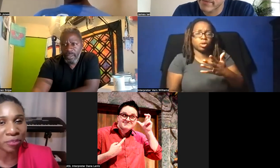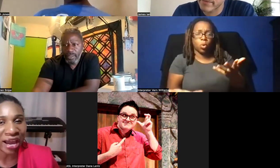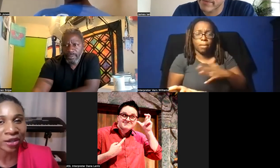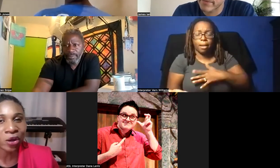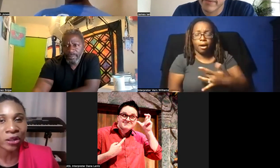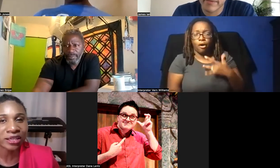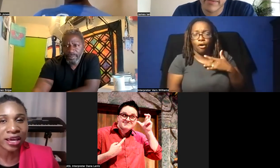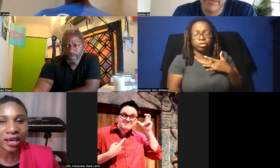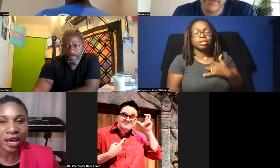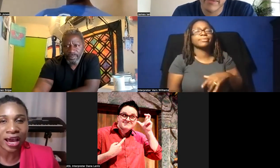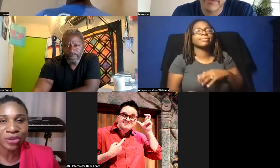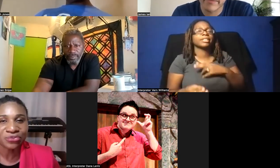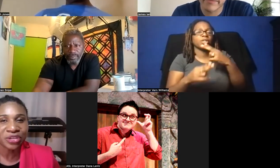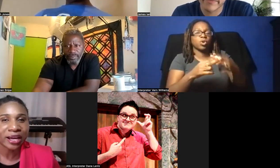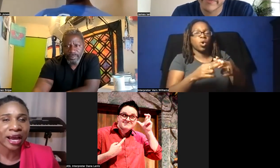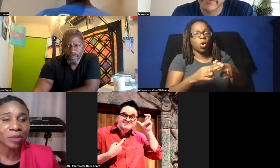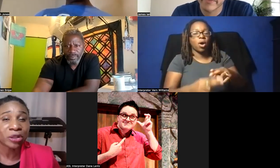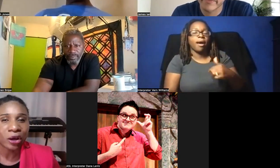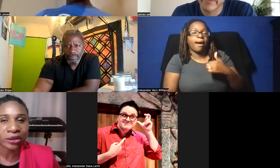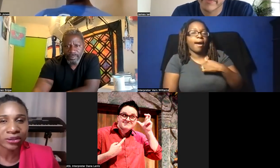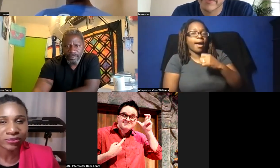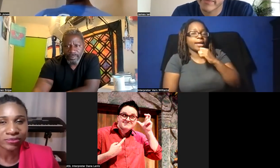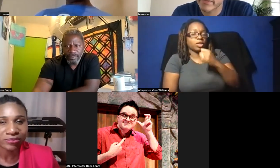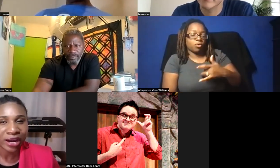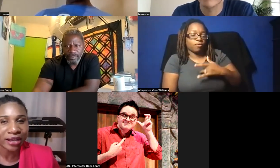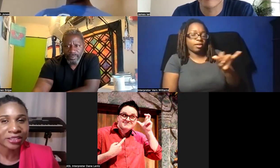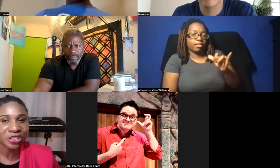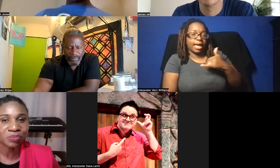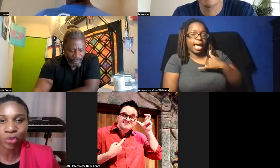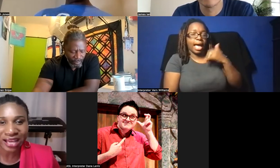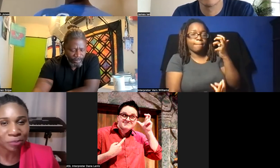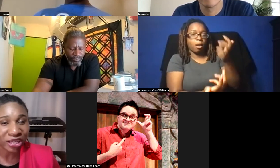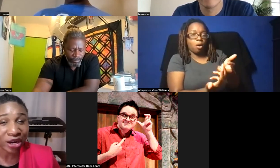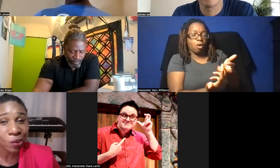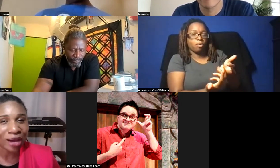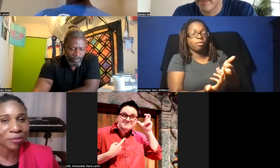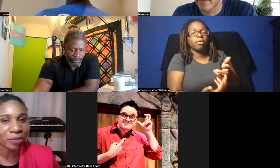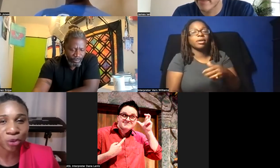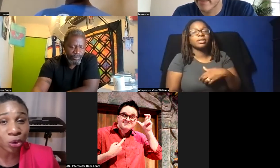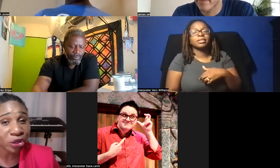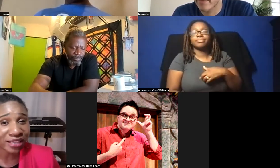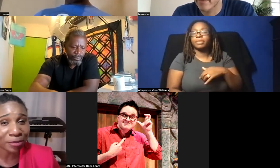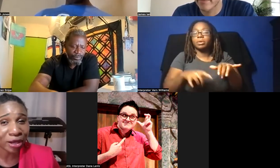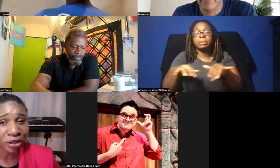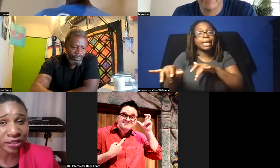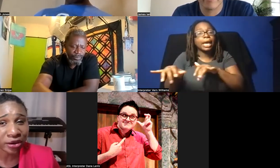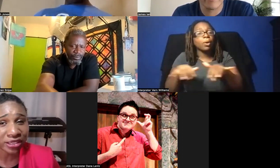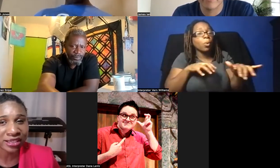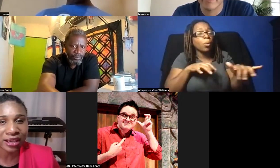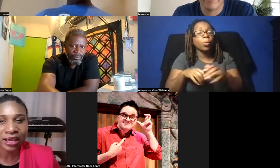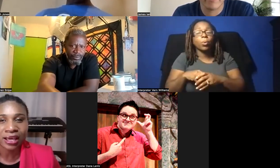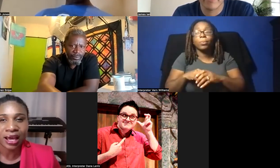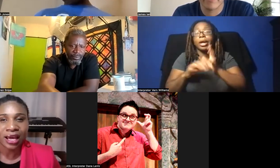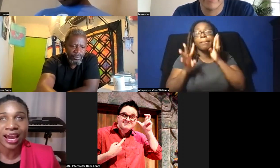off the bat called, I Don't Feel Like I Belong. I just was at a piano. I made up the words. I made up all the